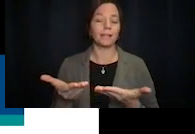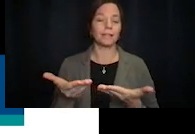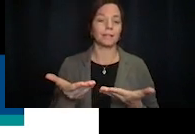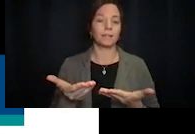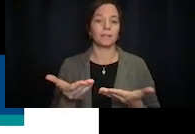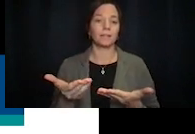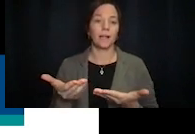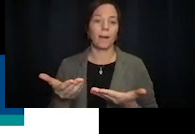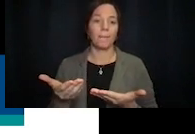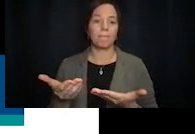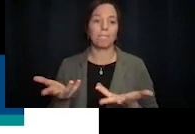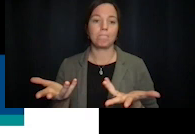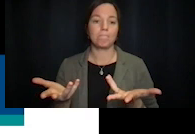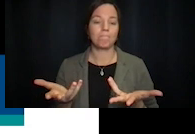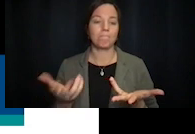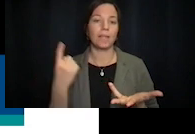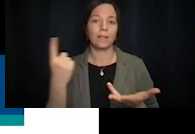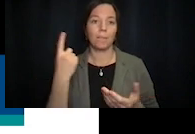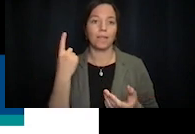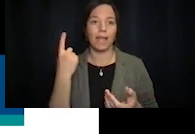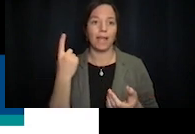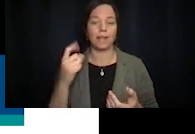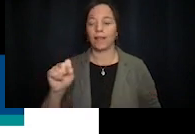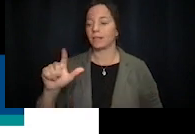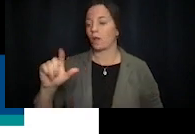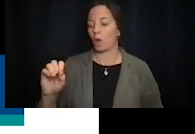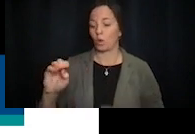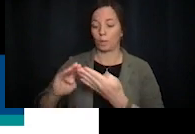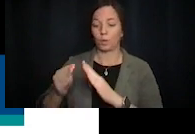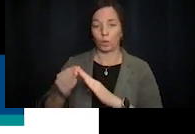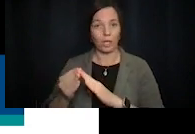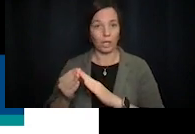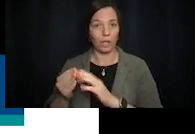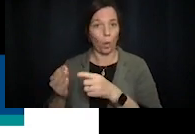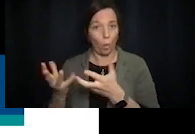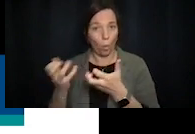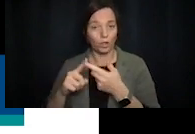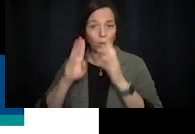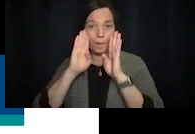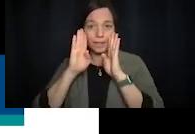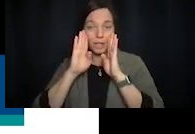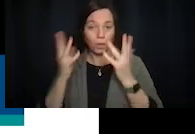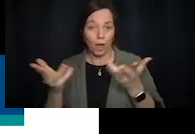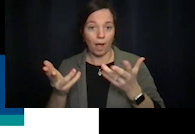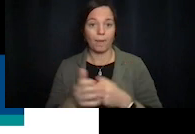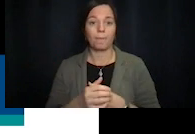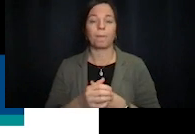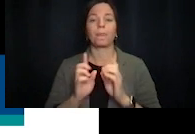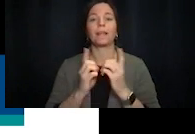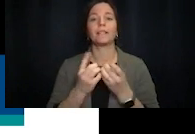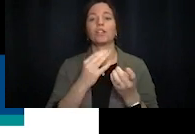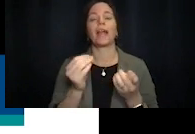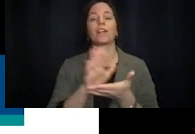be something that the SLO community would want to pay attention to is district and